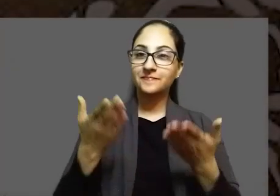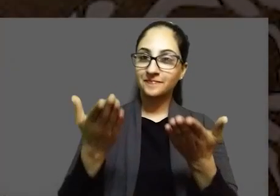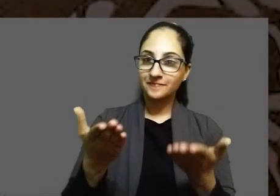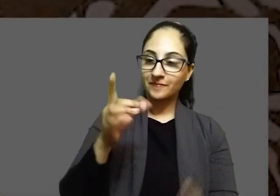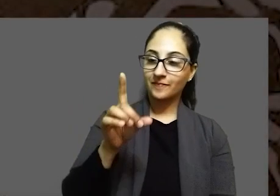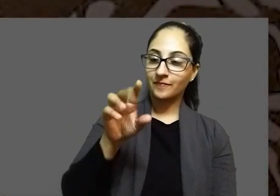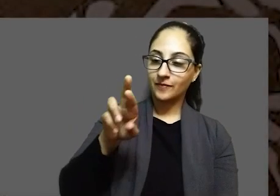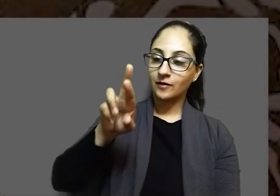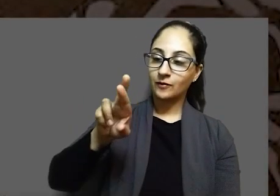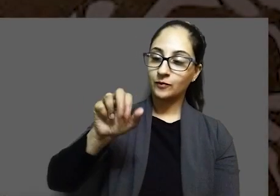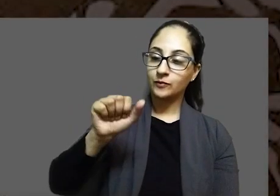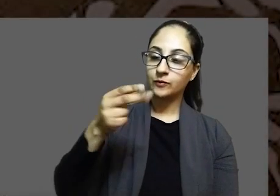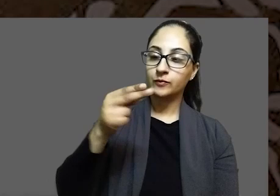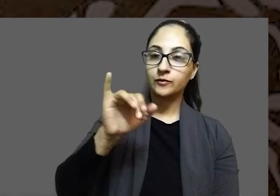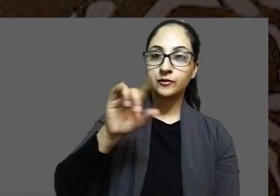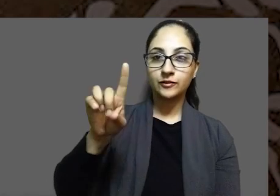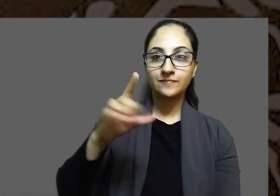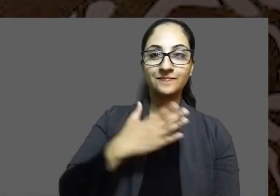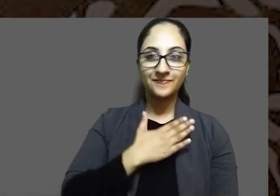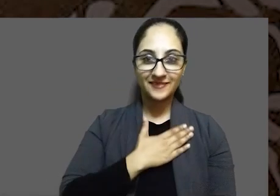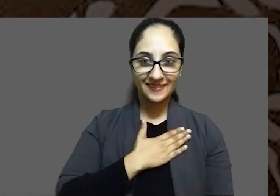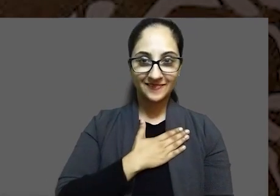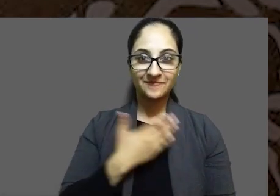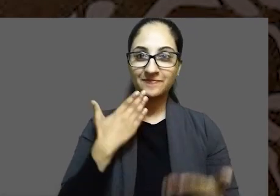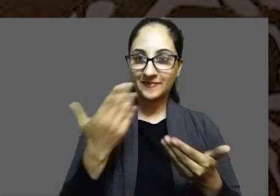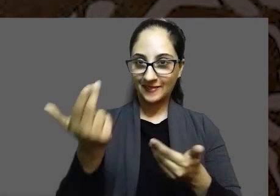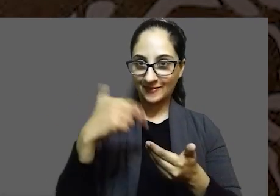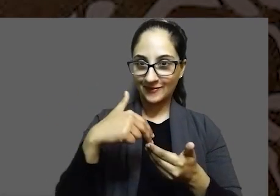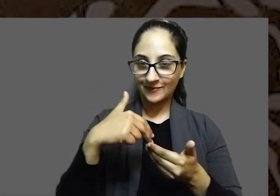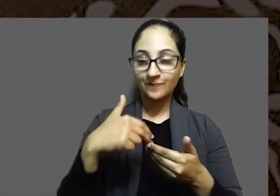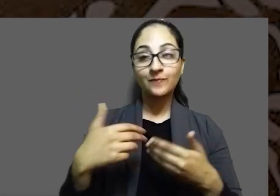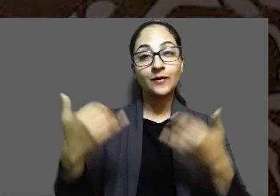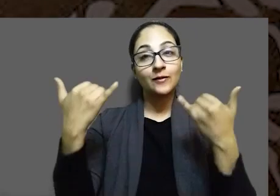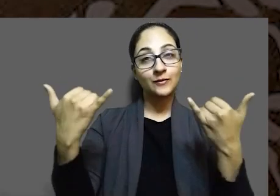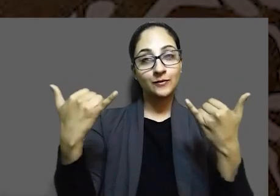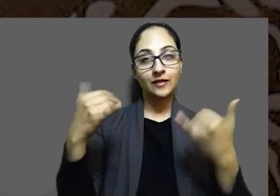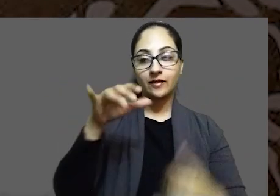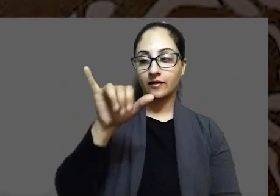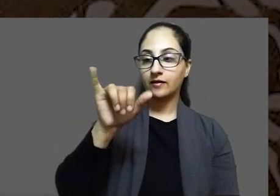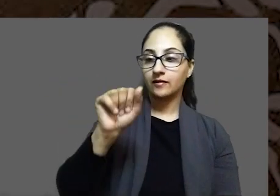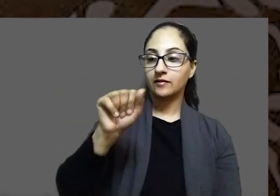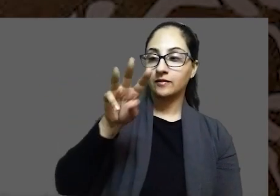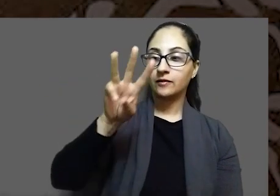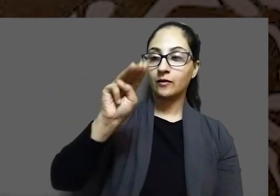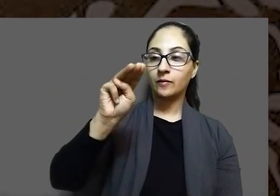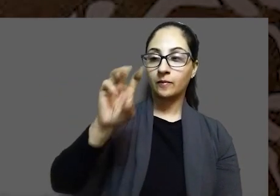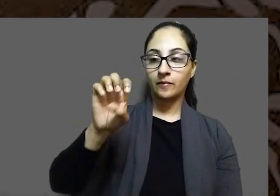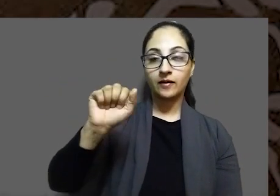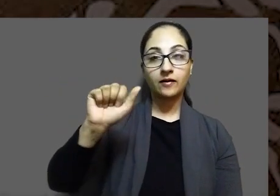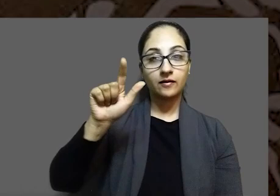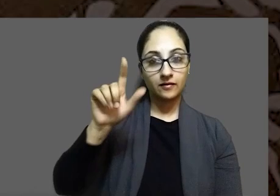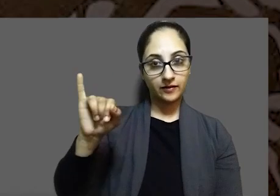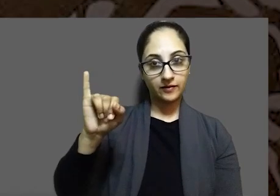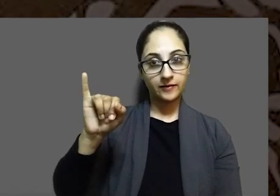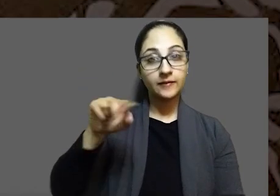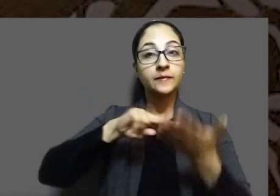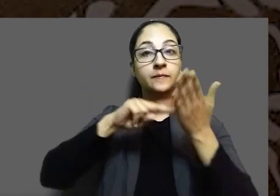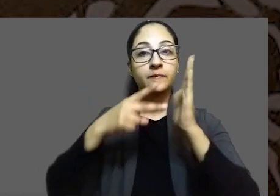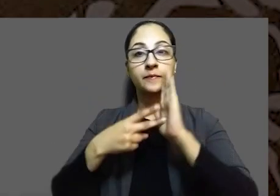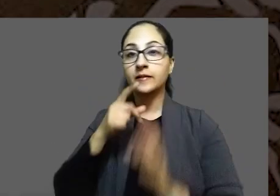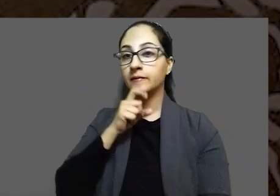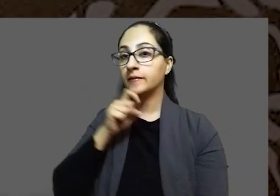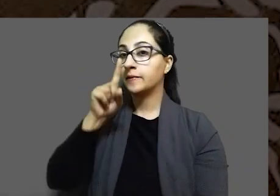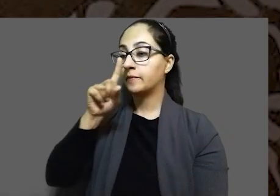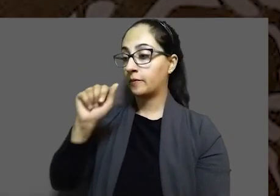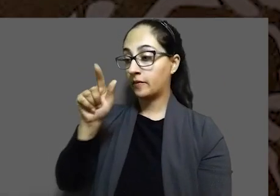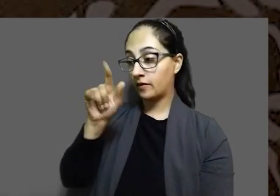Ya Ali Madad, Dr. Rashid, and thank you for joining us on tonight's program. Tonight we commemorate Yom Ali, the birthday of